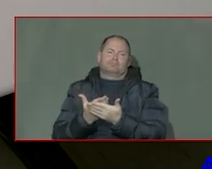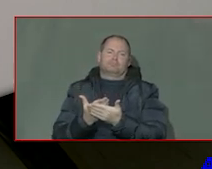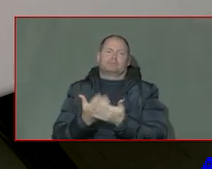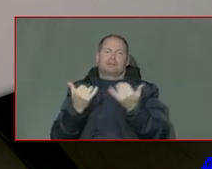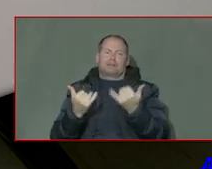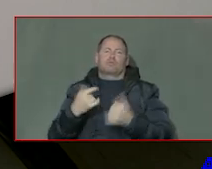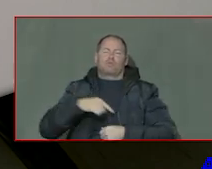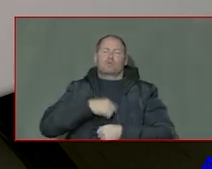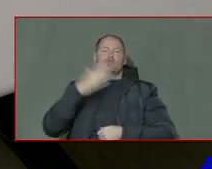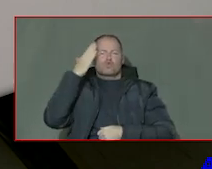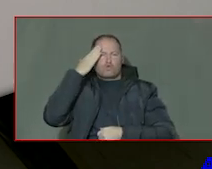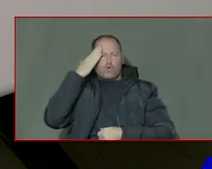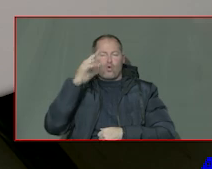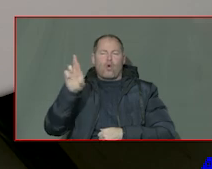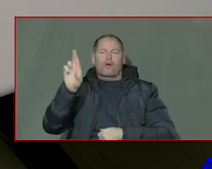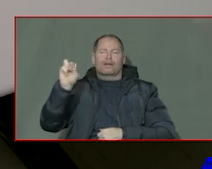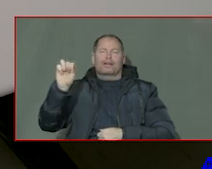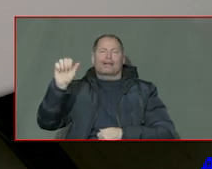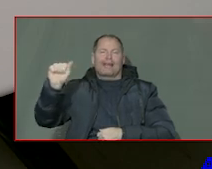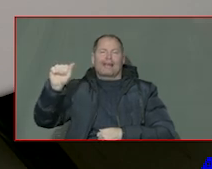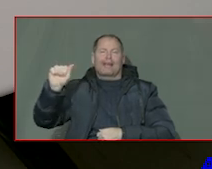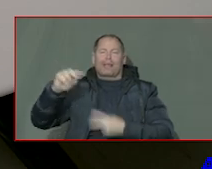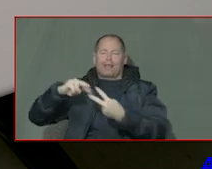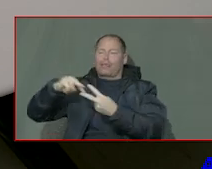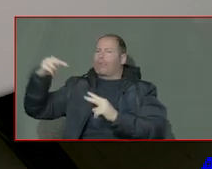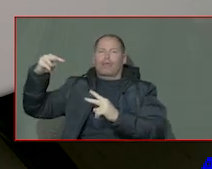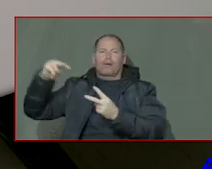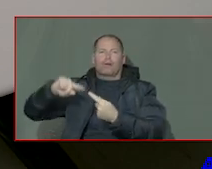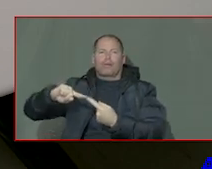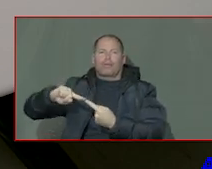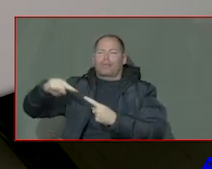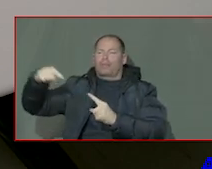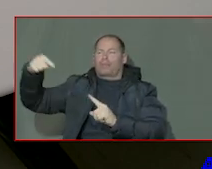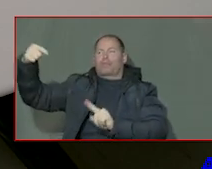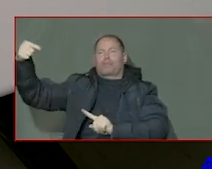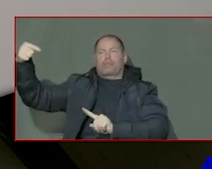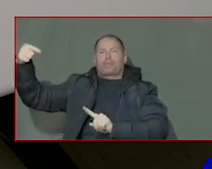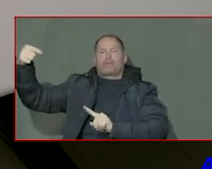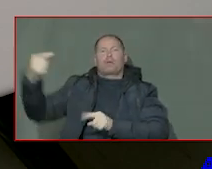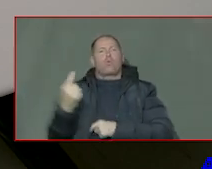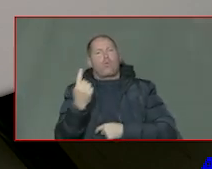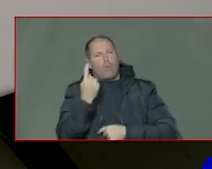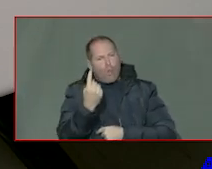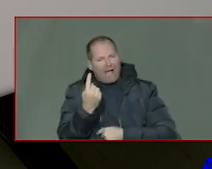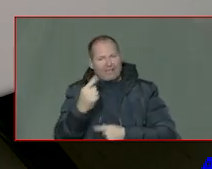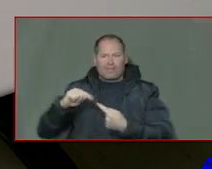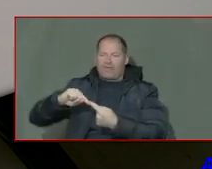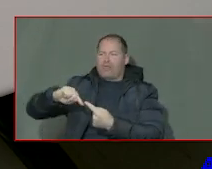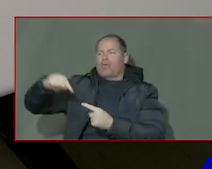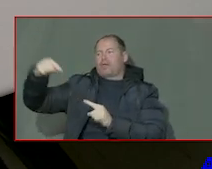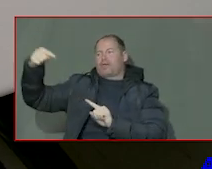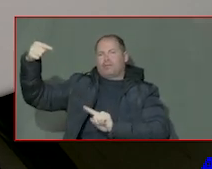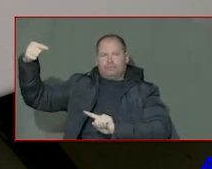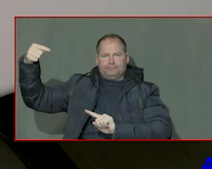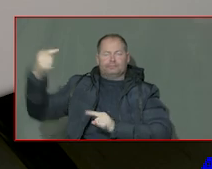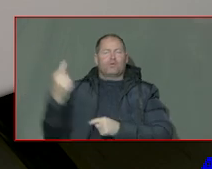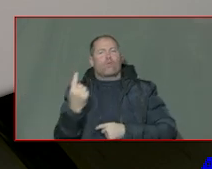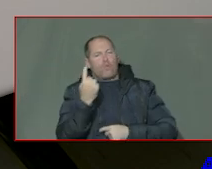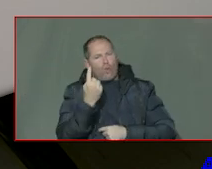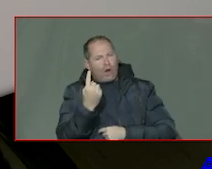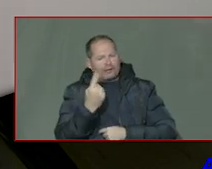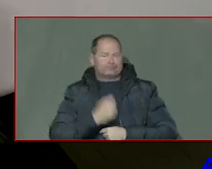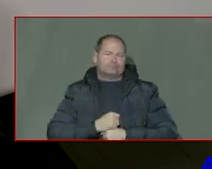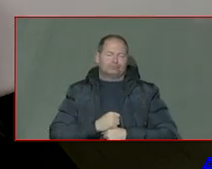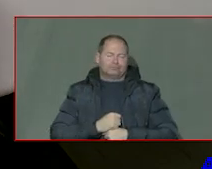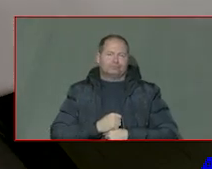strand. The nucleotide phosphate, it bonds with the what? With the ribose